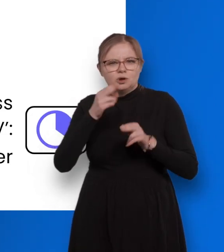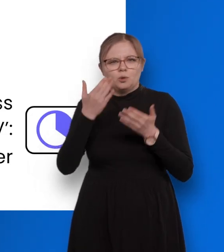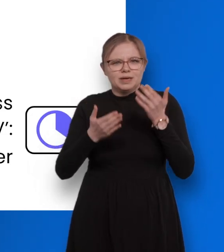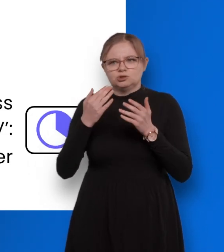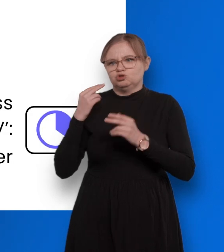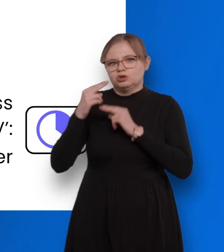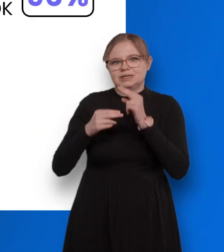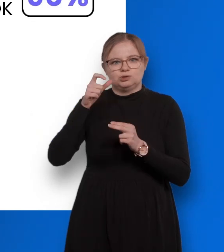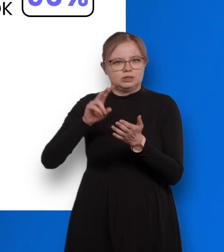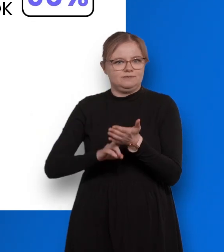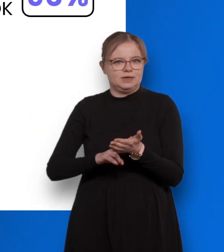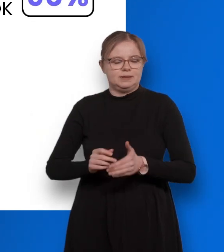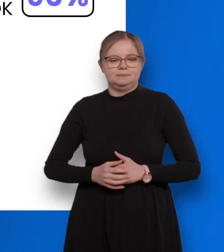please.